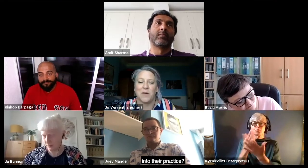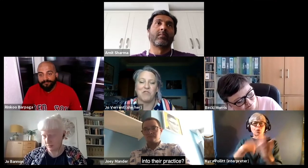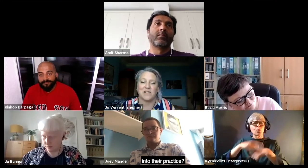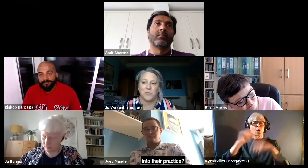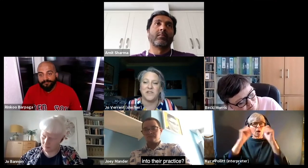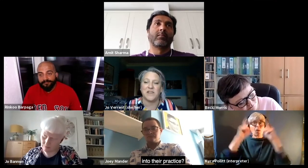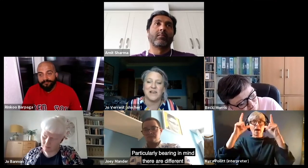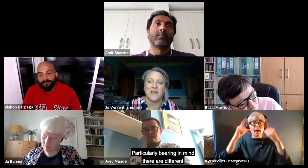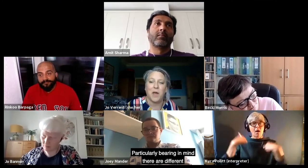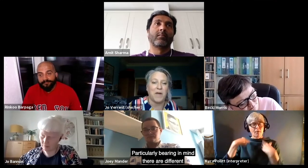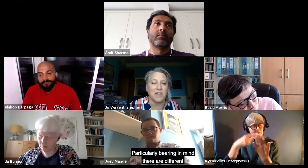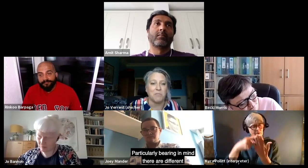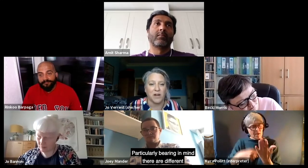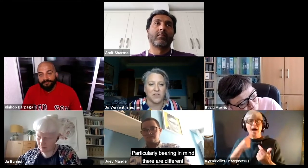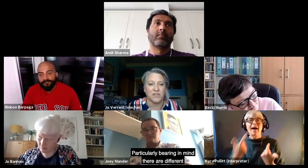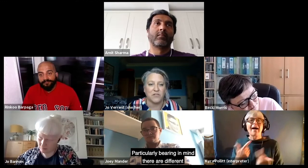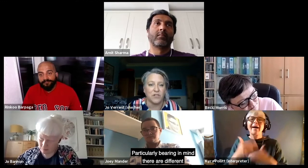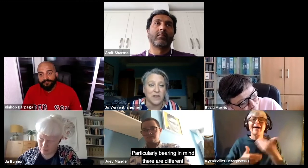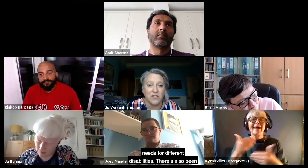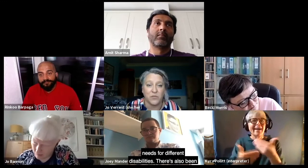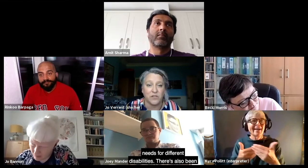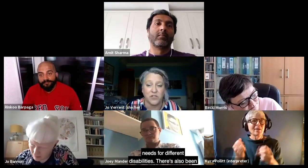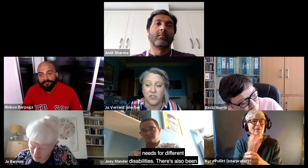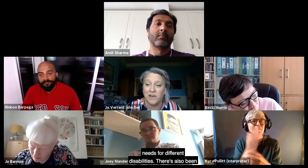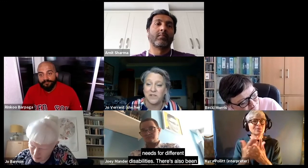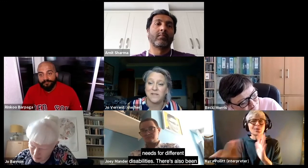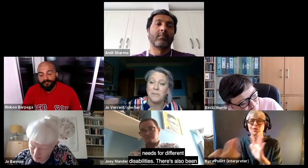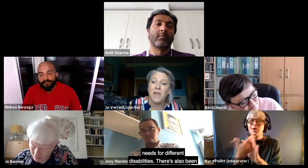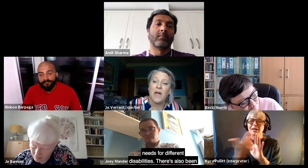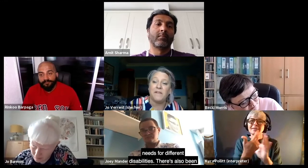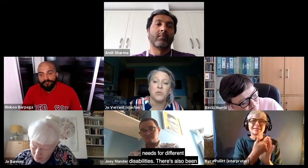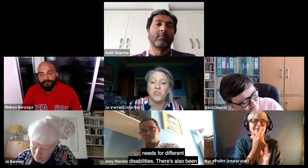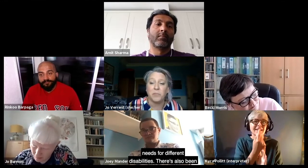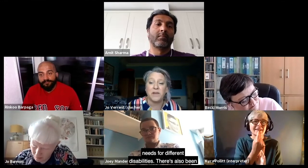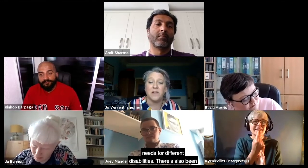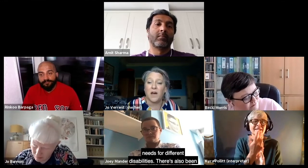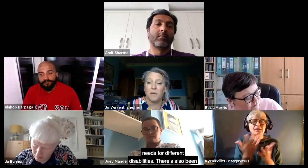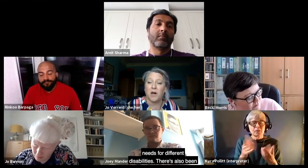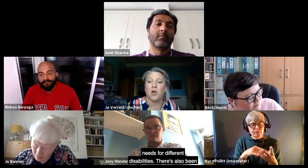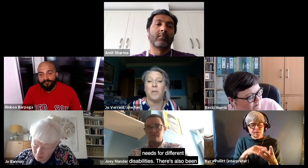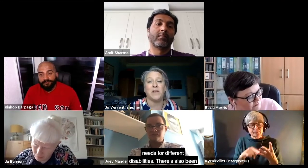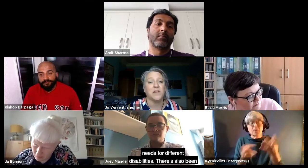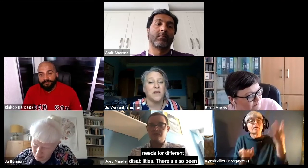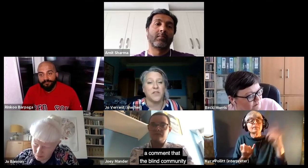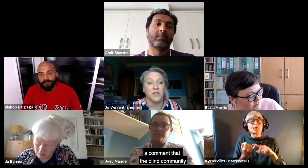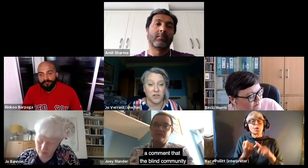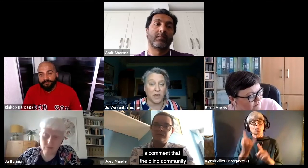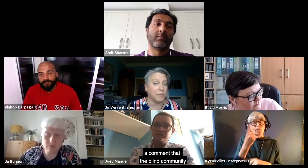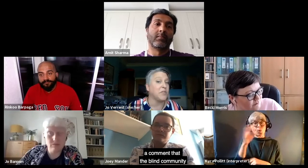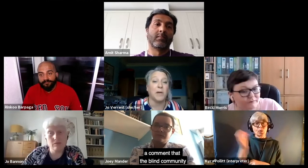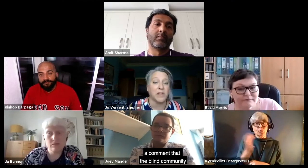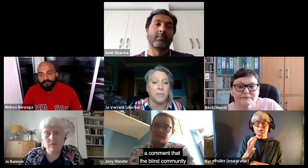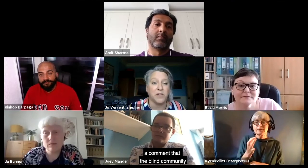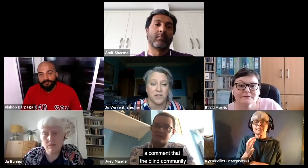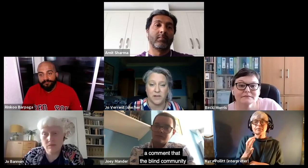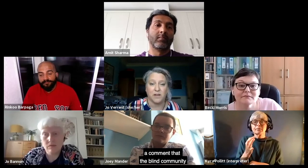into their practice, particularly bearing in mind there's different needs for different disabilities. And there's also been a comment that